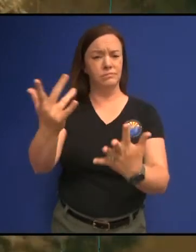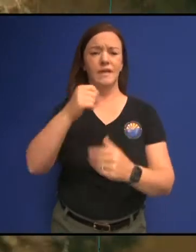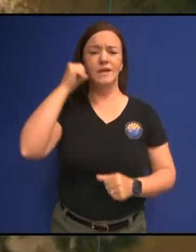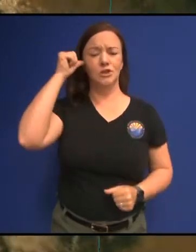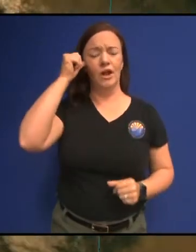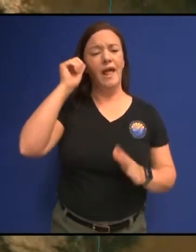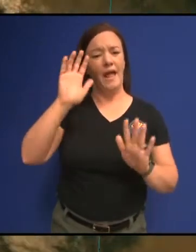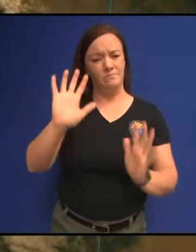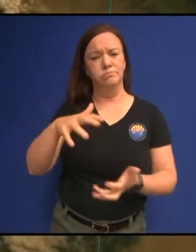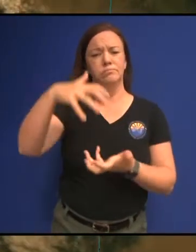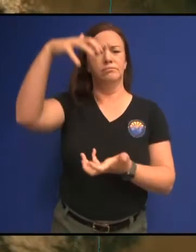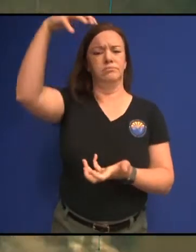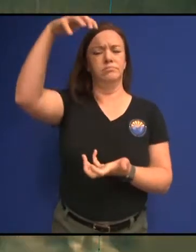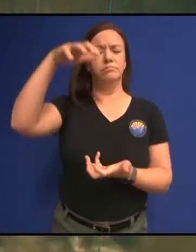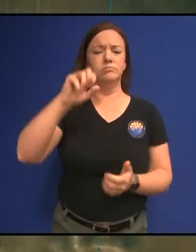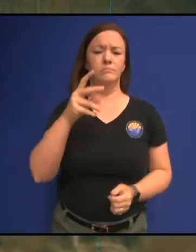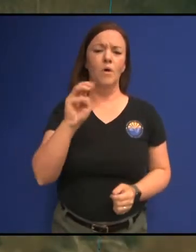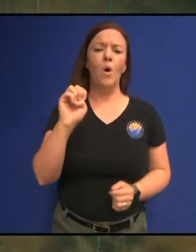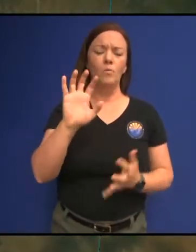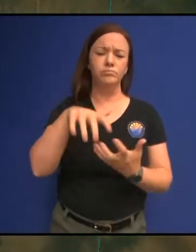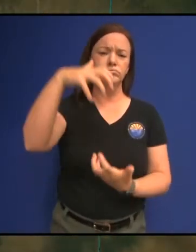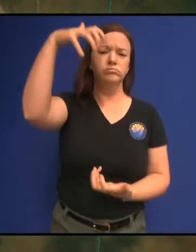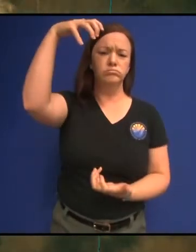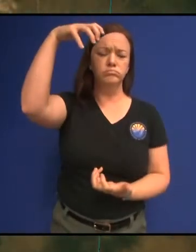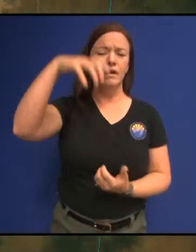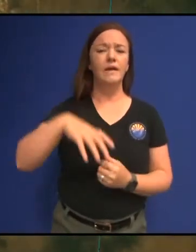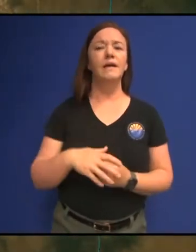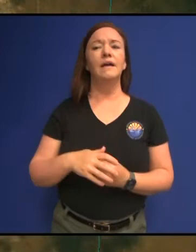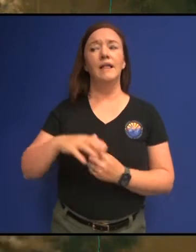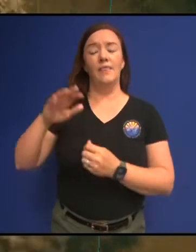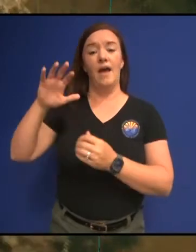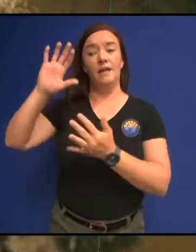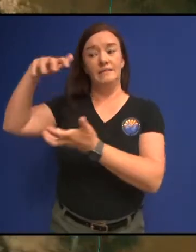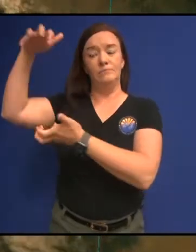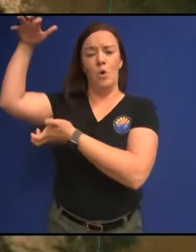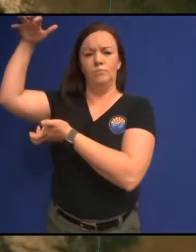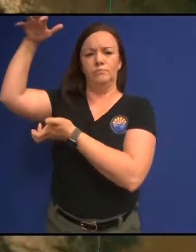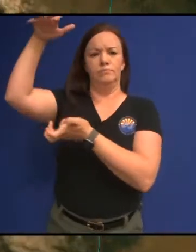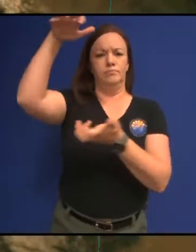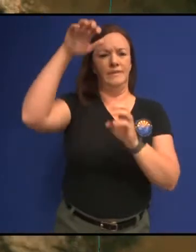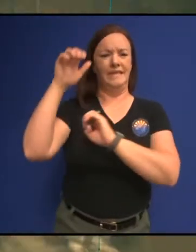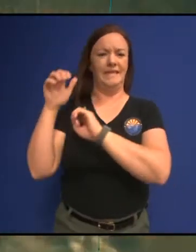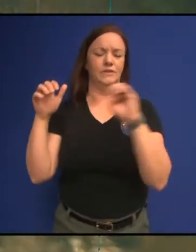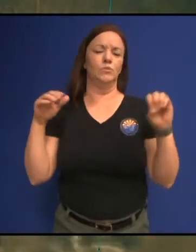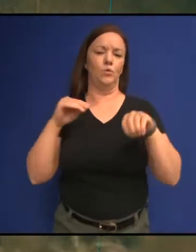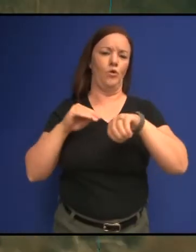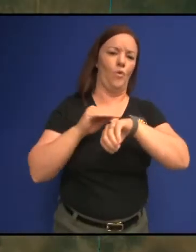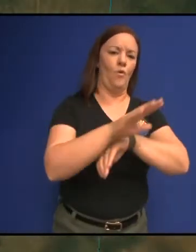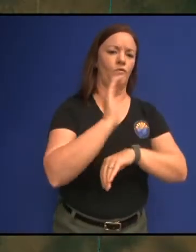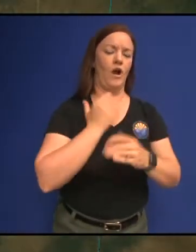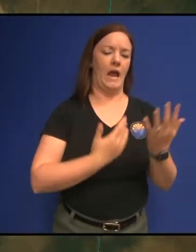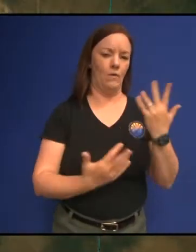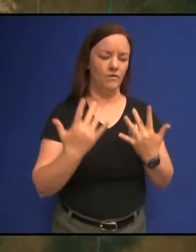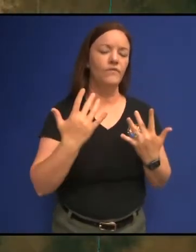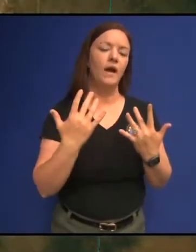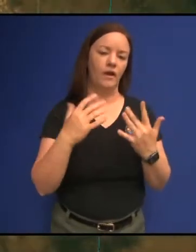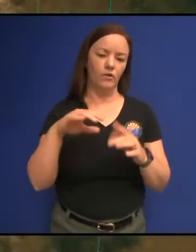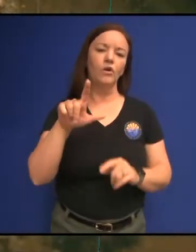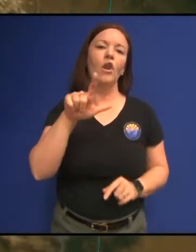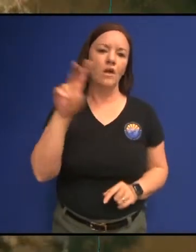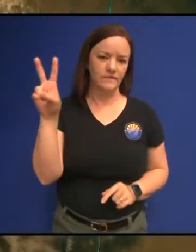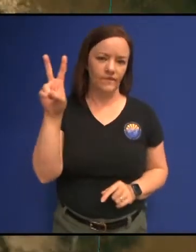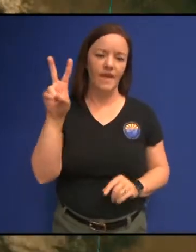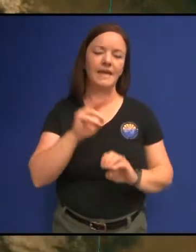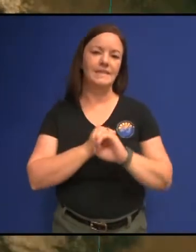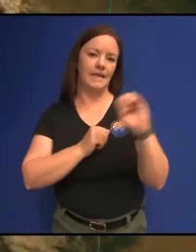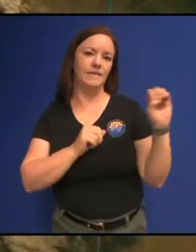smoke. And that smoke has moved eastward over our fire and into Las Vegas area in eastern New Mexico.